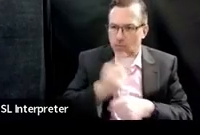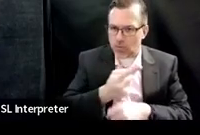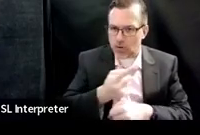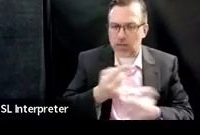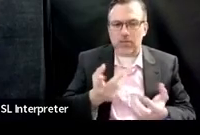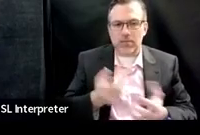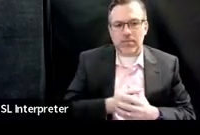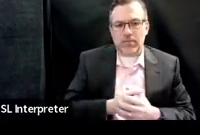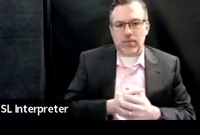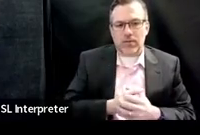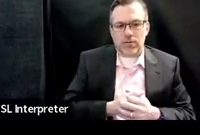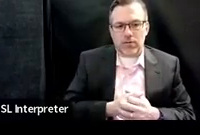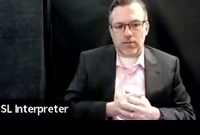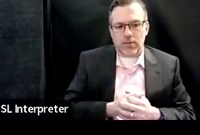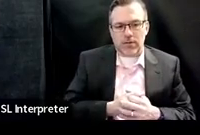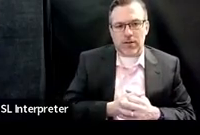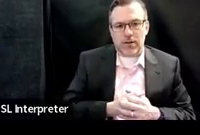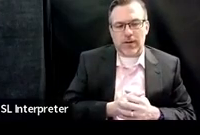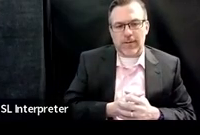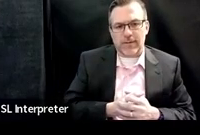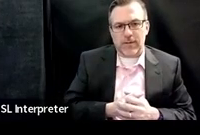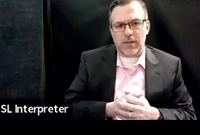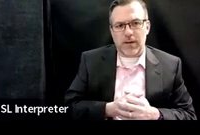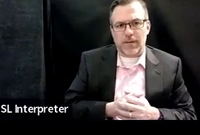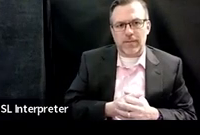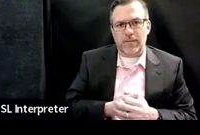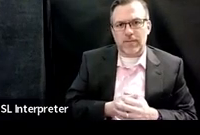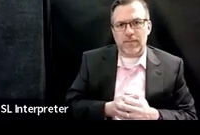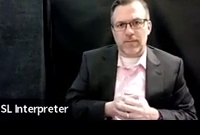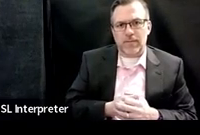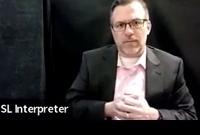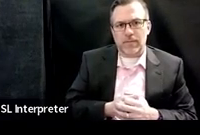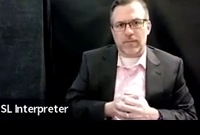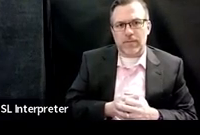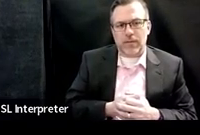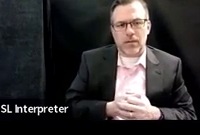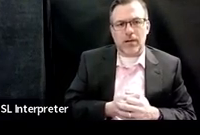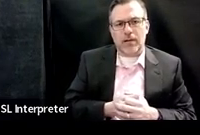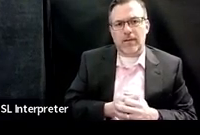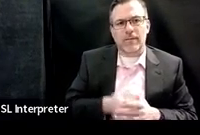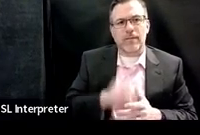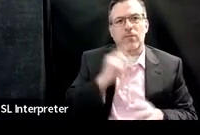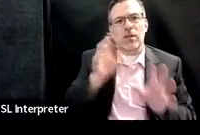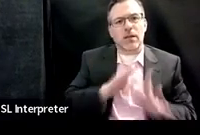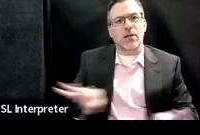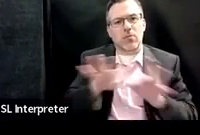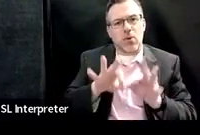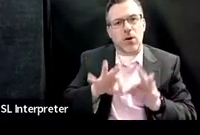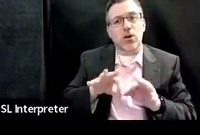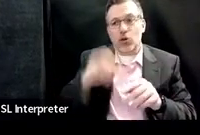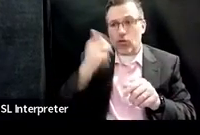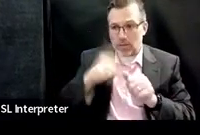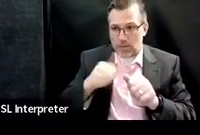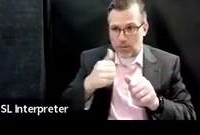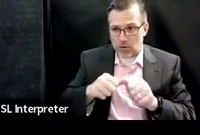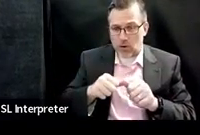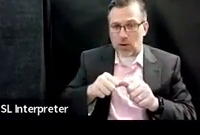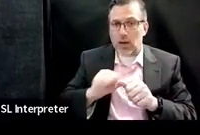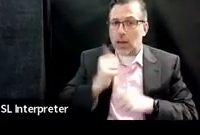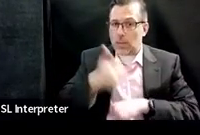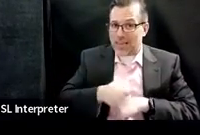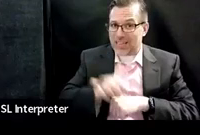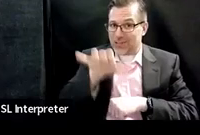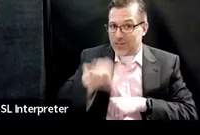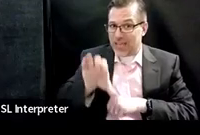circumstances. All right. So it's important to remember, based on this court